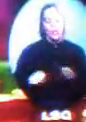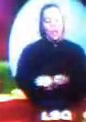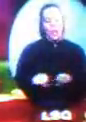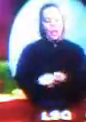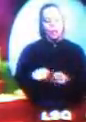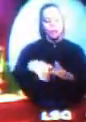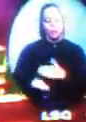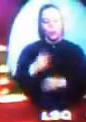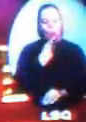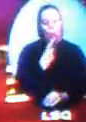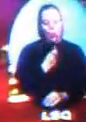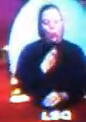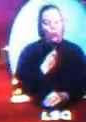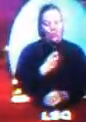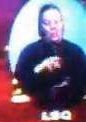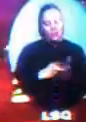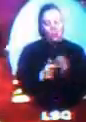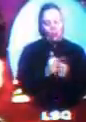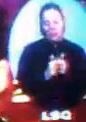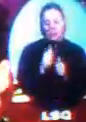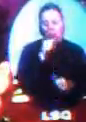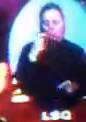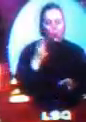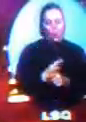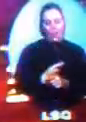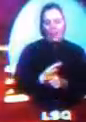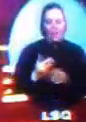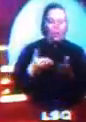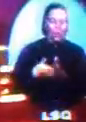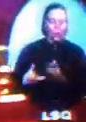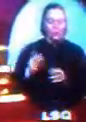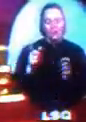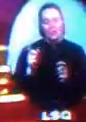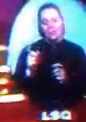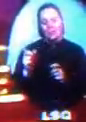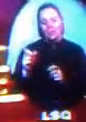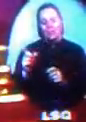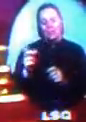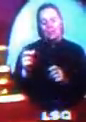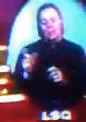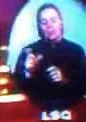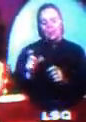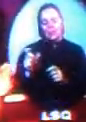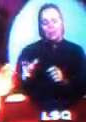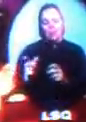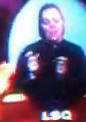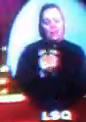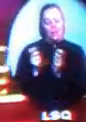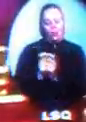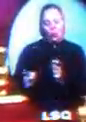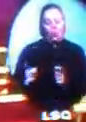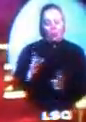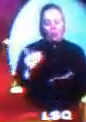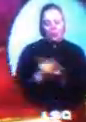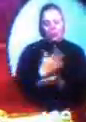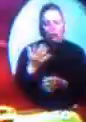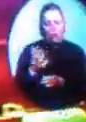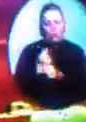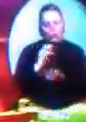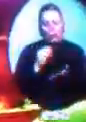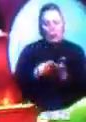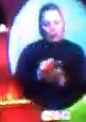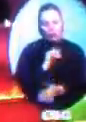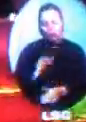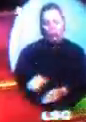cable project, which would be unfair competition for Hydro-Quebec, which never got one red cent